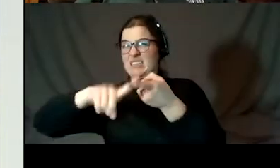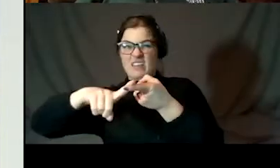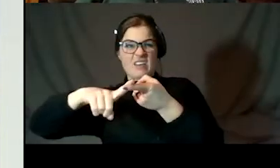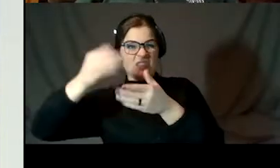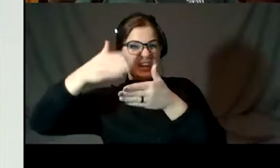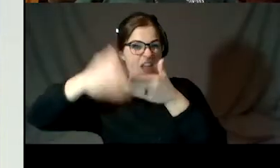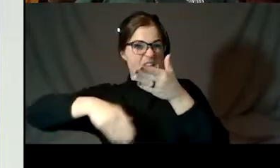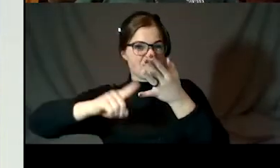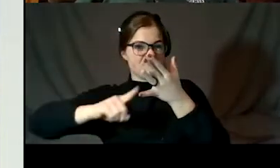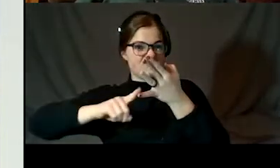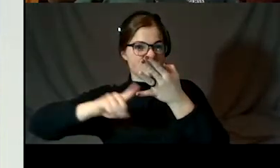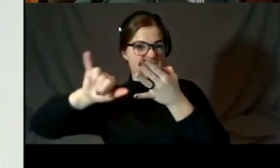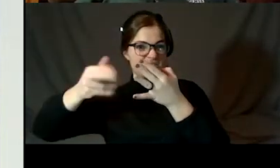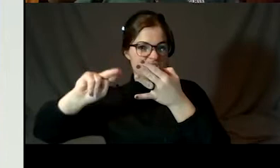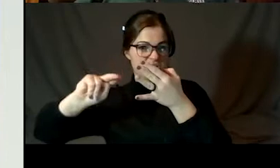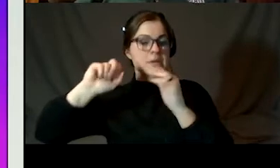should be a good time to see Mercury.